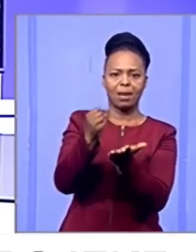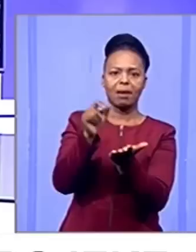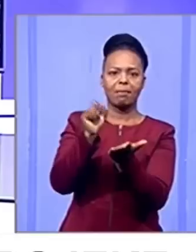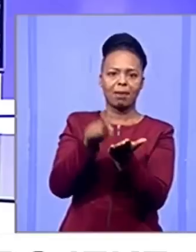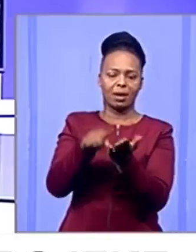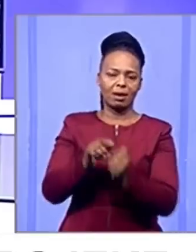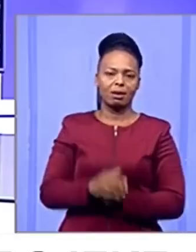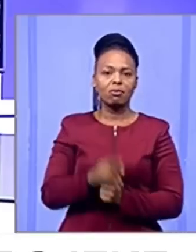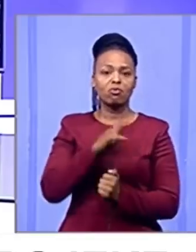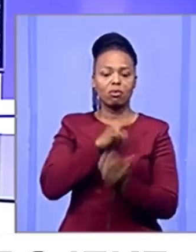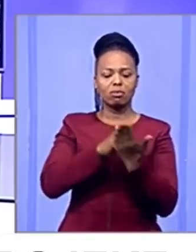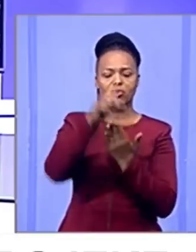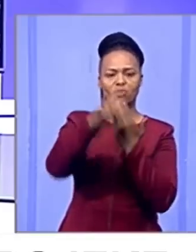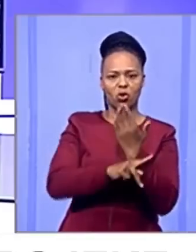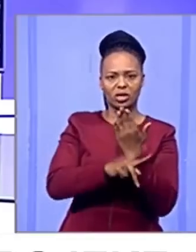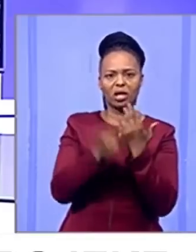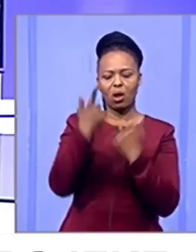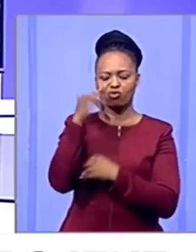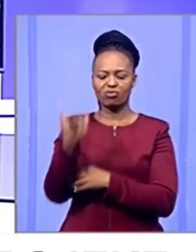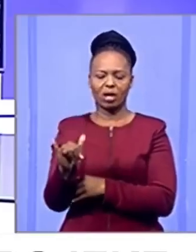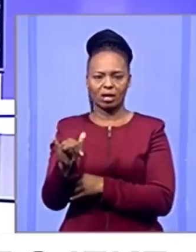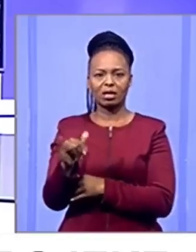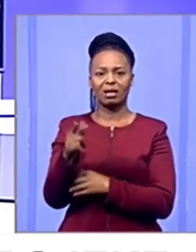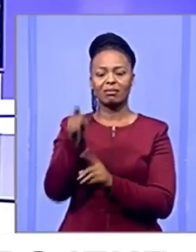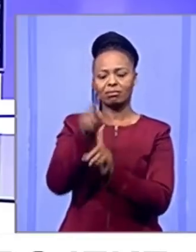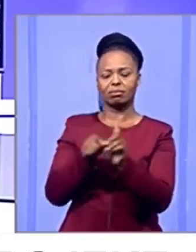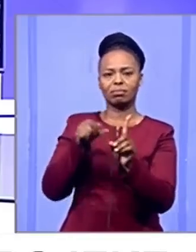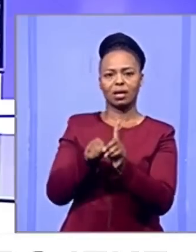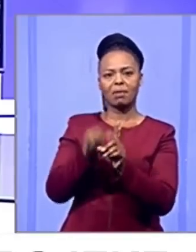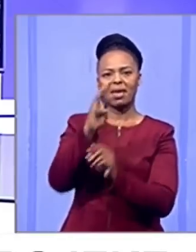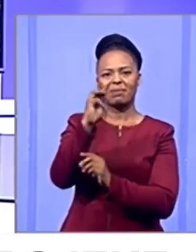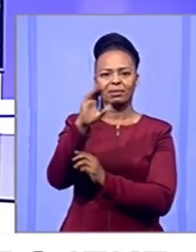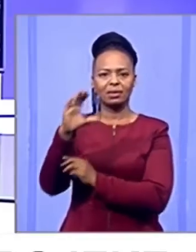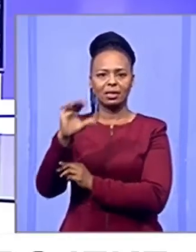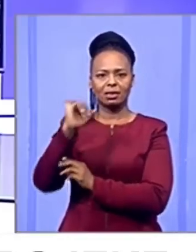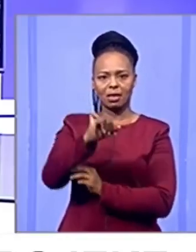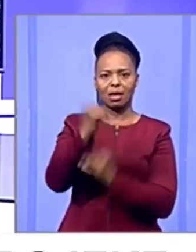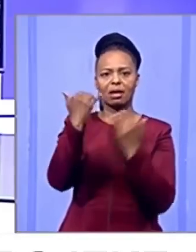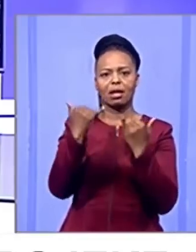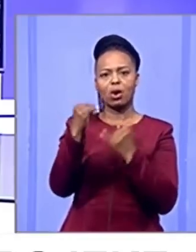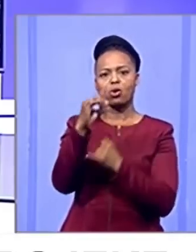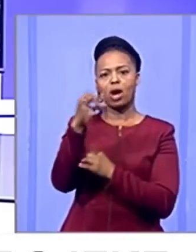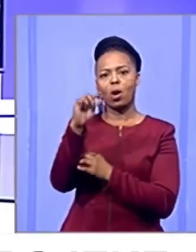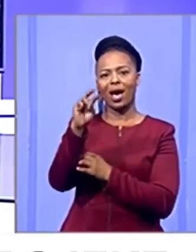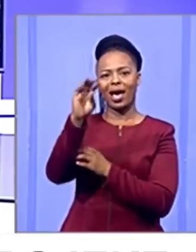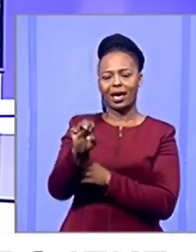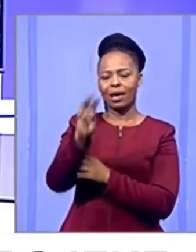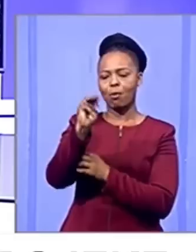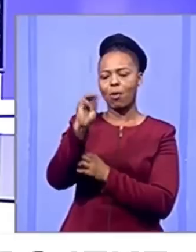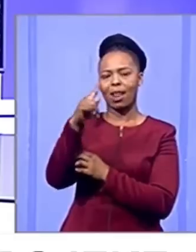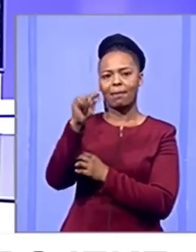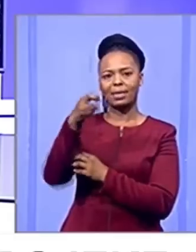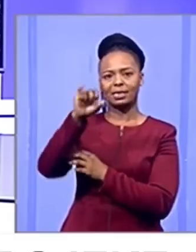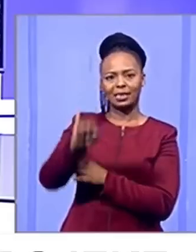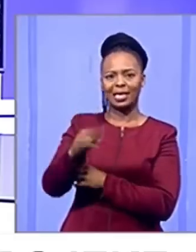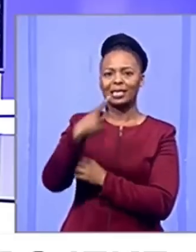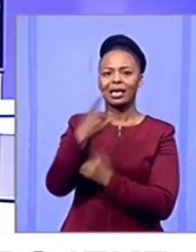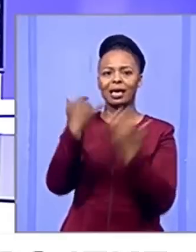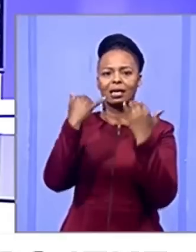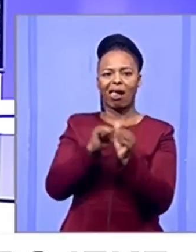go lekola projeke yeo, molekgotlaphethiši wa kgoro ya mešomo ya setšhaba ga o age molapisi o re